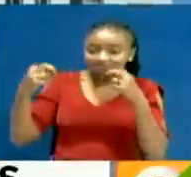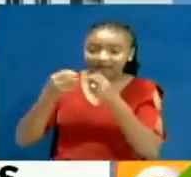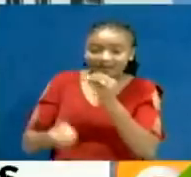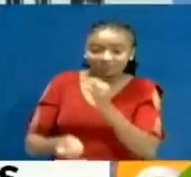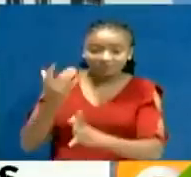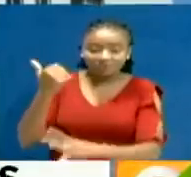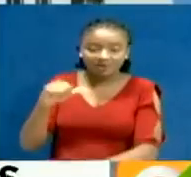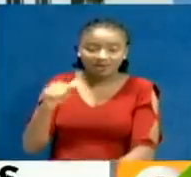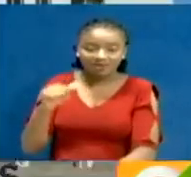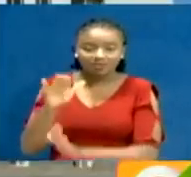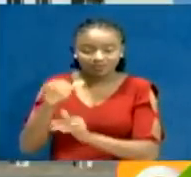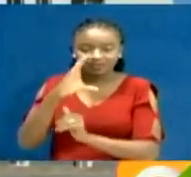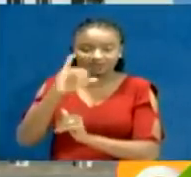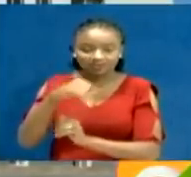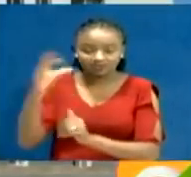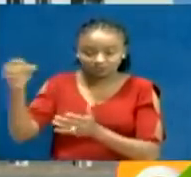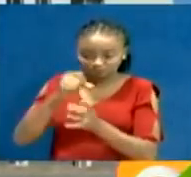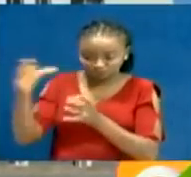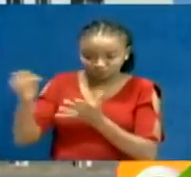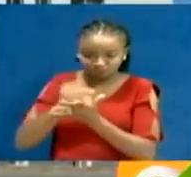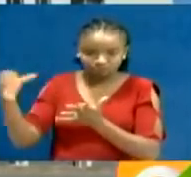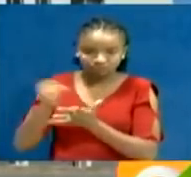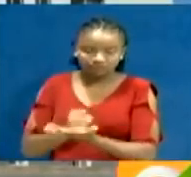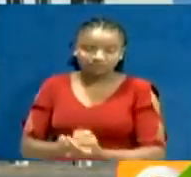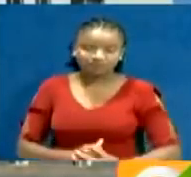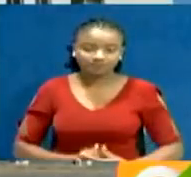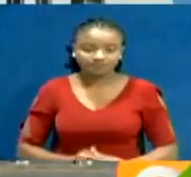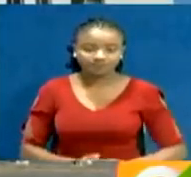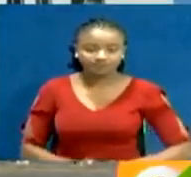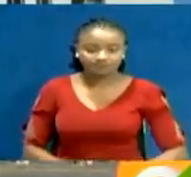real governor. Stephen Leto, Citizen TV, Nairobi.